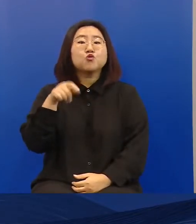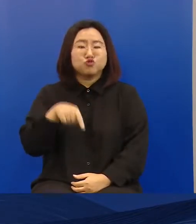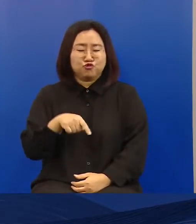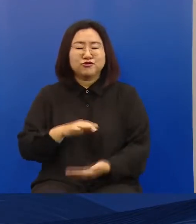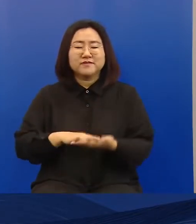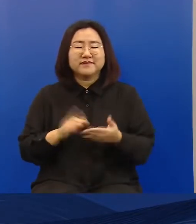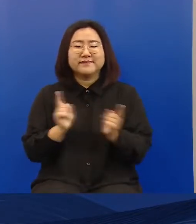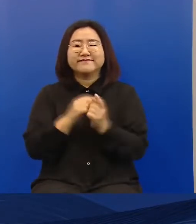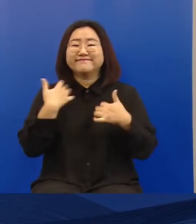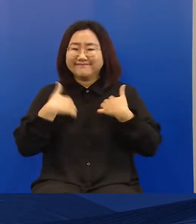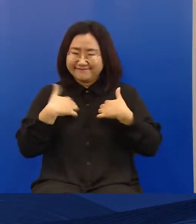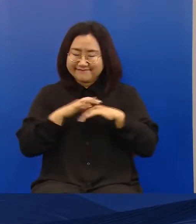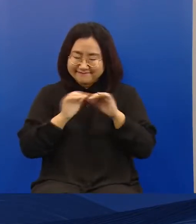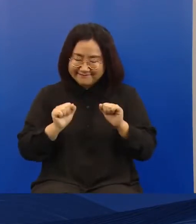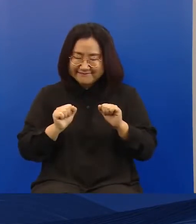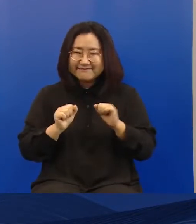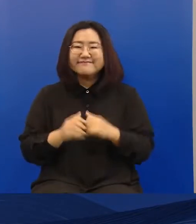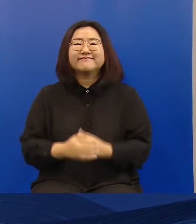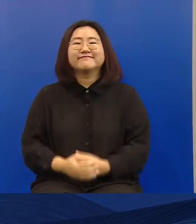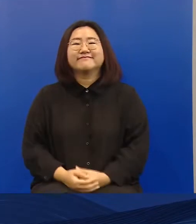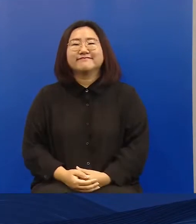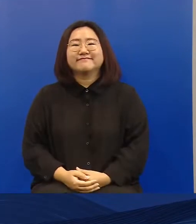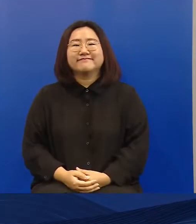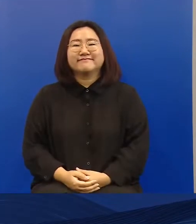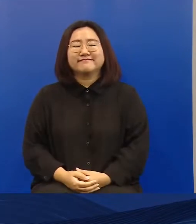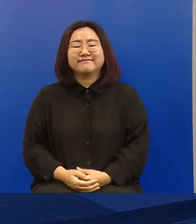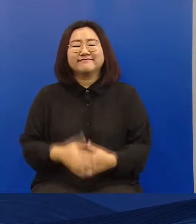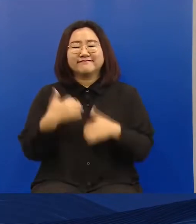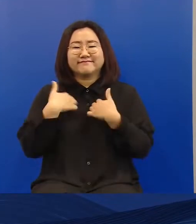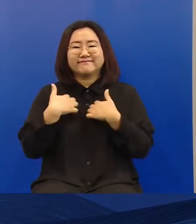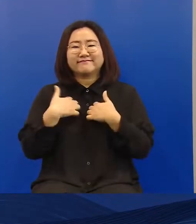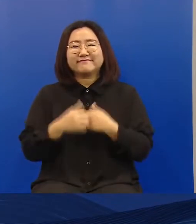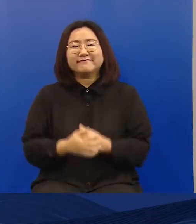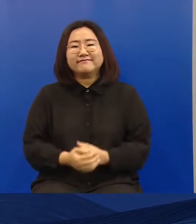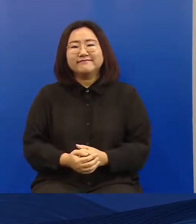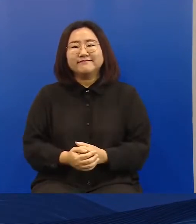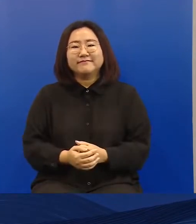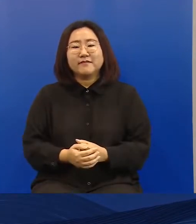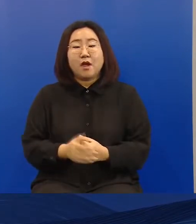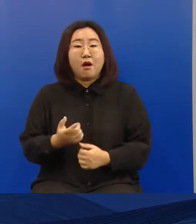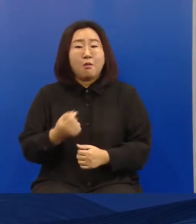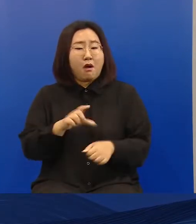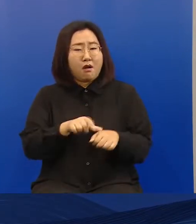Jung Woo, announcer, and I will be your MC today.